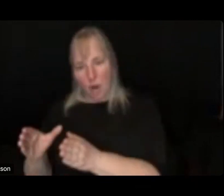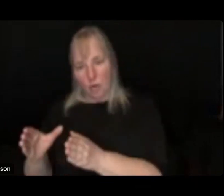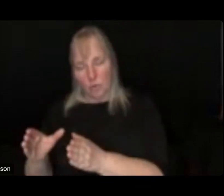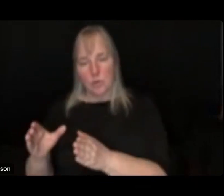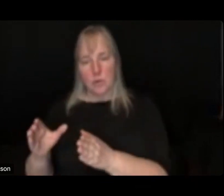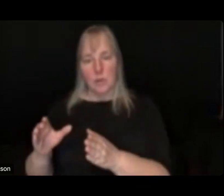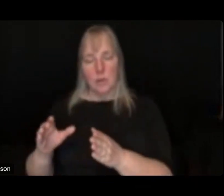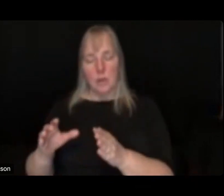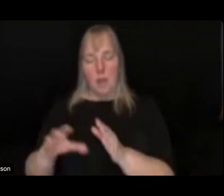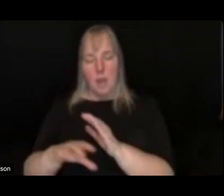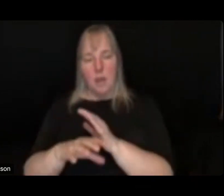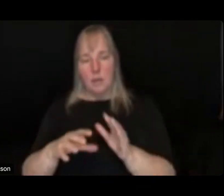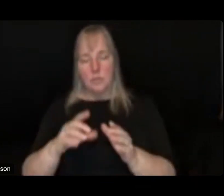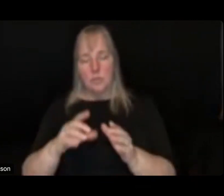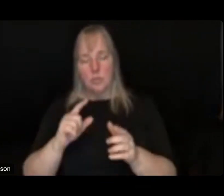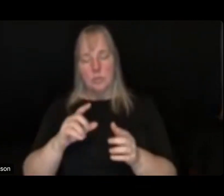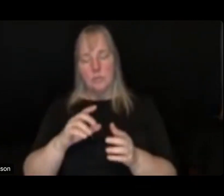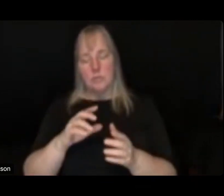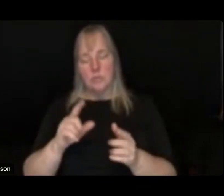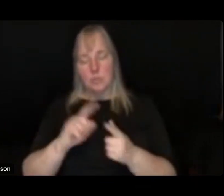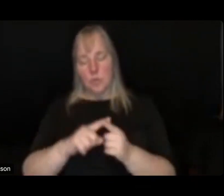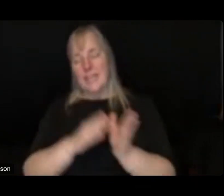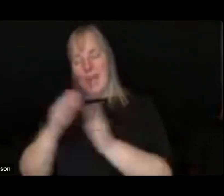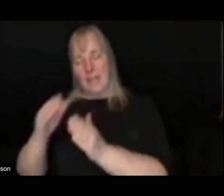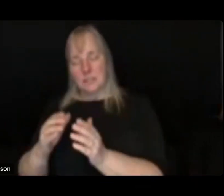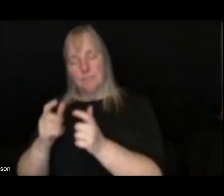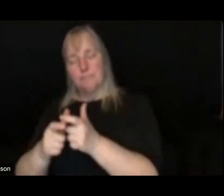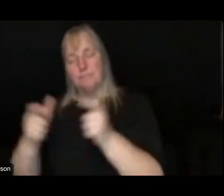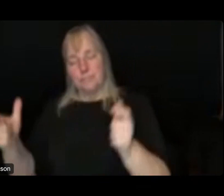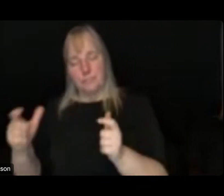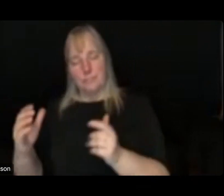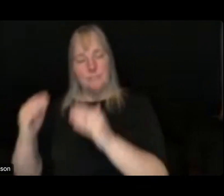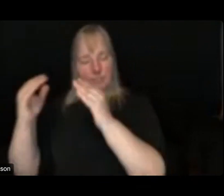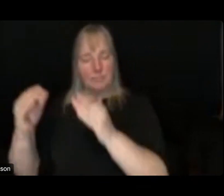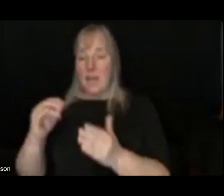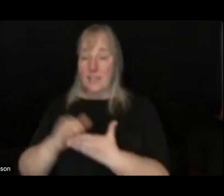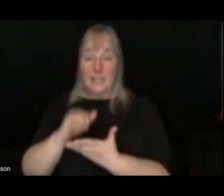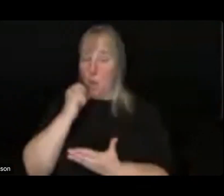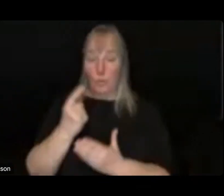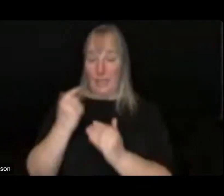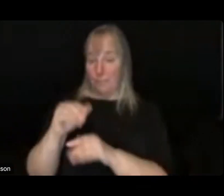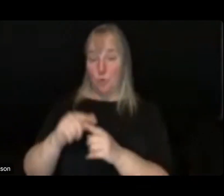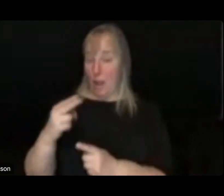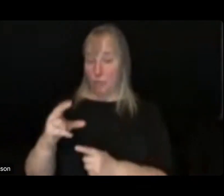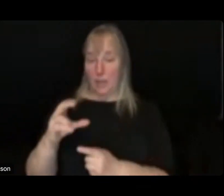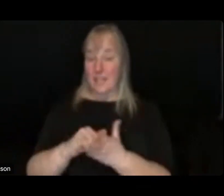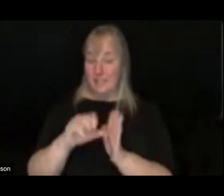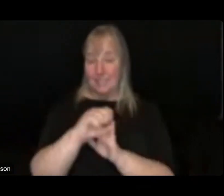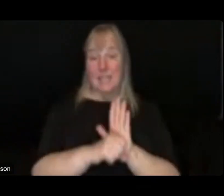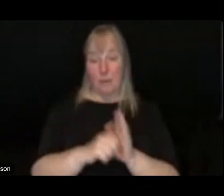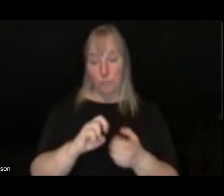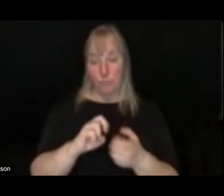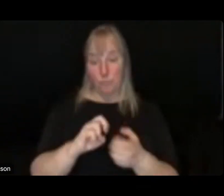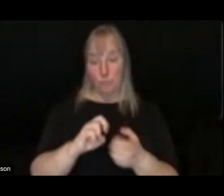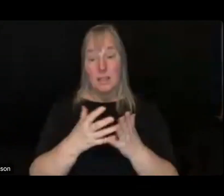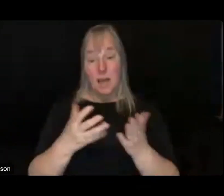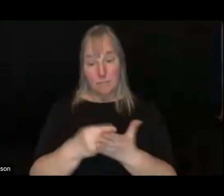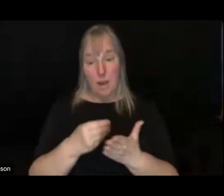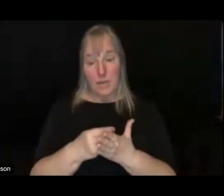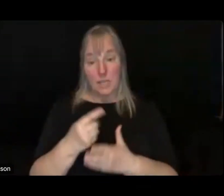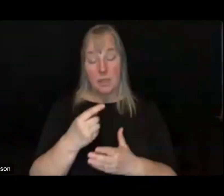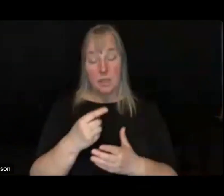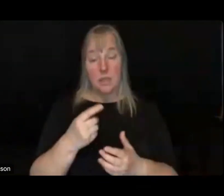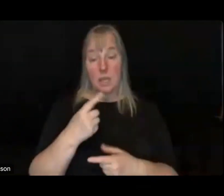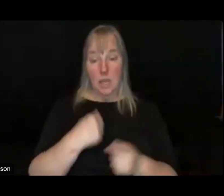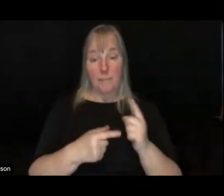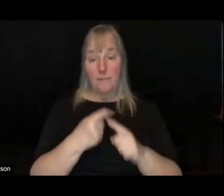Howard County problem. It is a state problem. And in fact, a lot of money is coming from and available in Northern